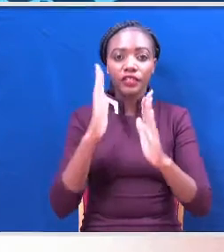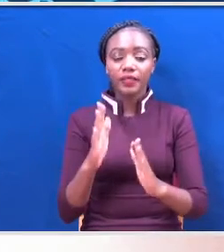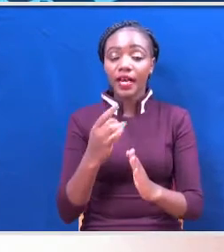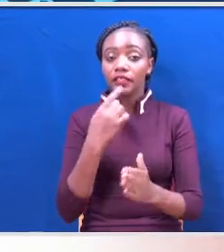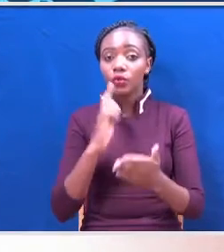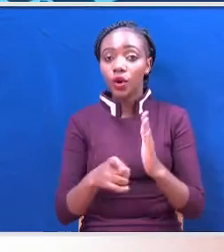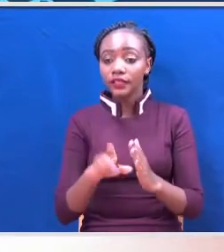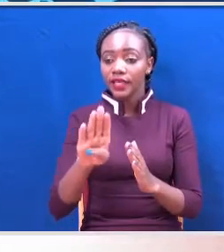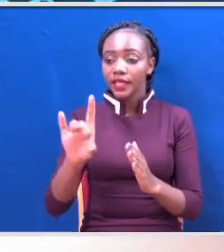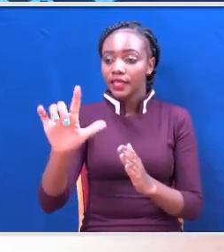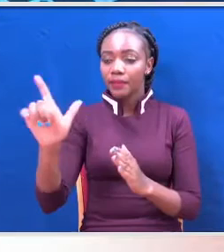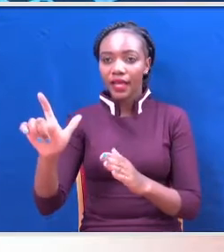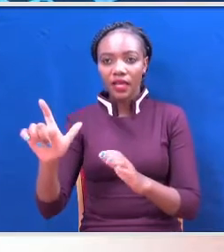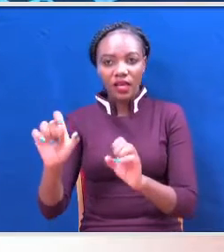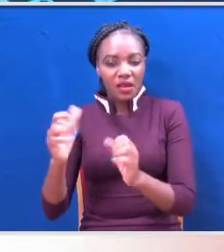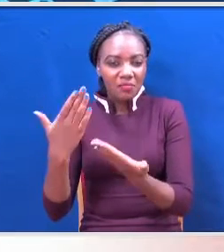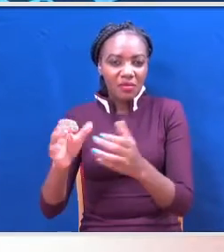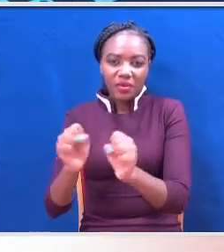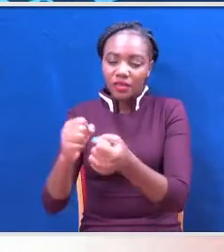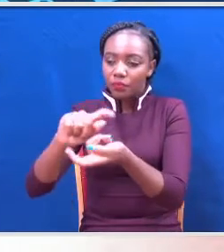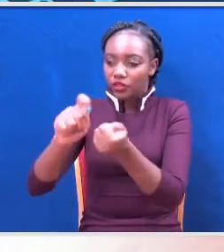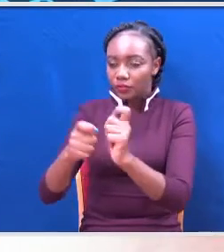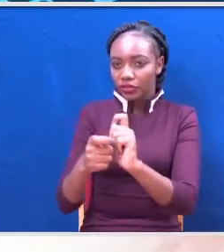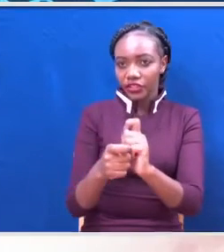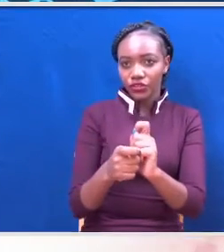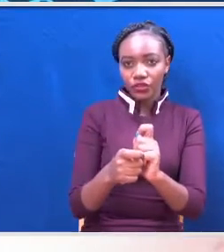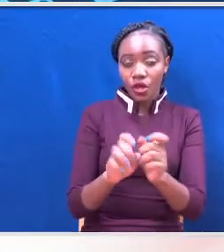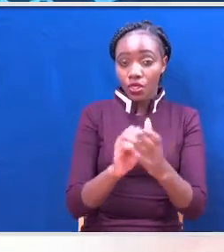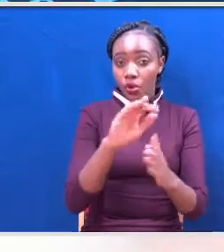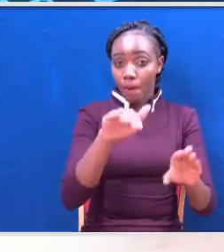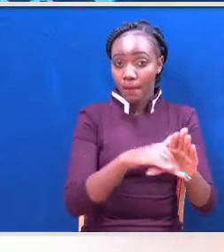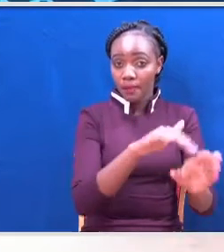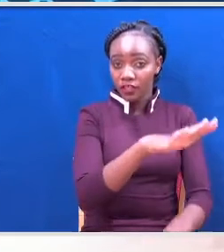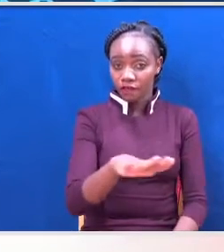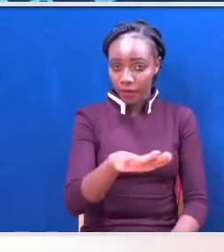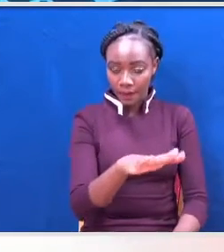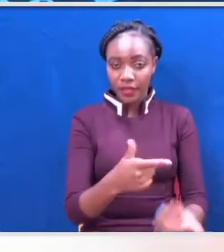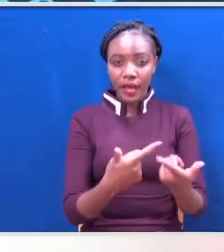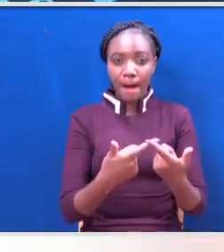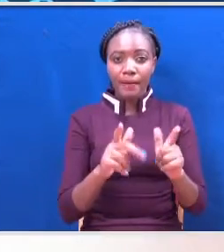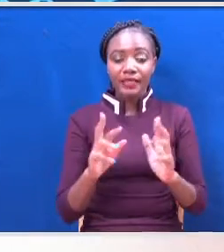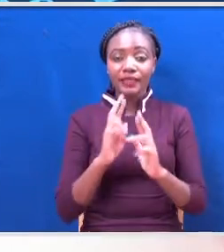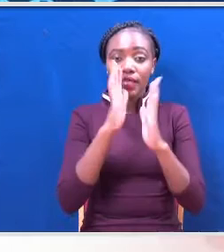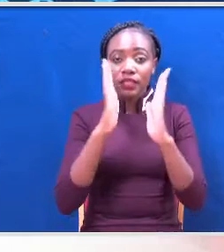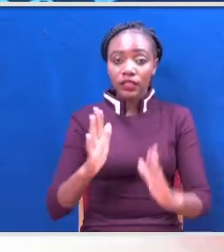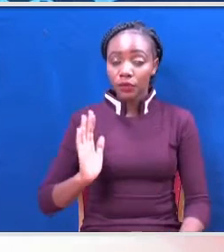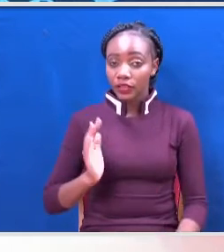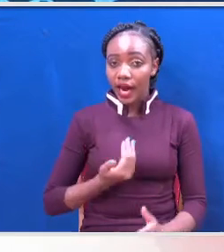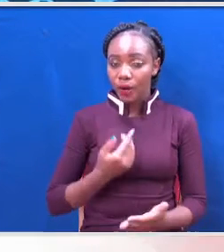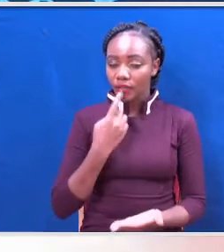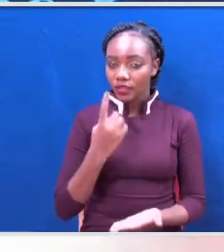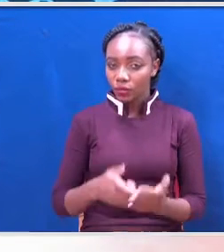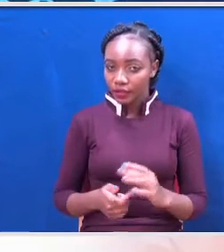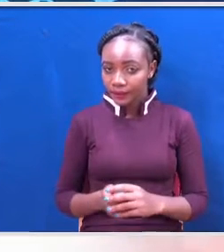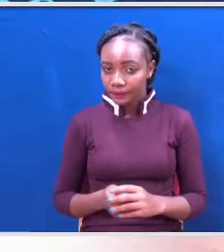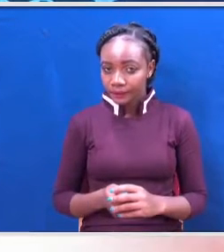initiative and cannot be amended by members of Parliament. And as our Parliamentary Affairs reporter Elizabeth Mutuku now